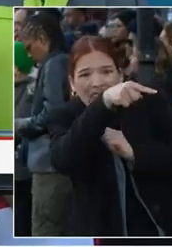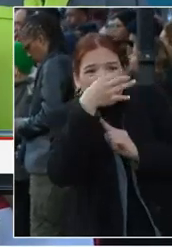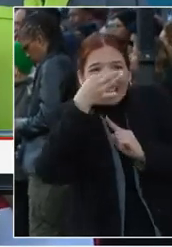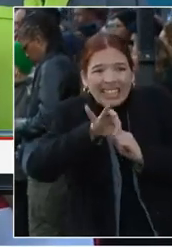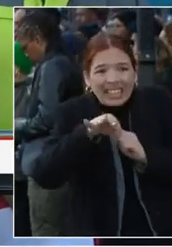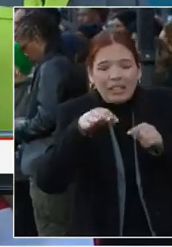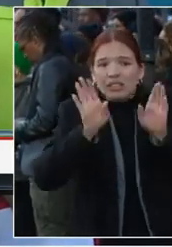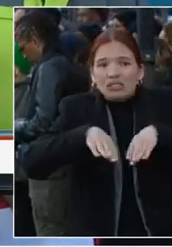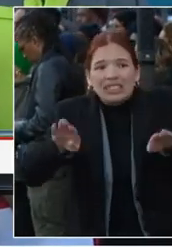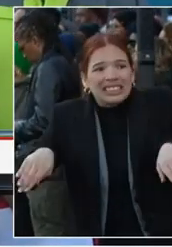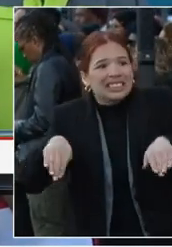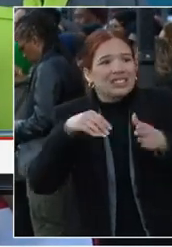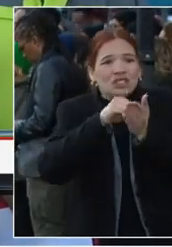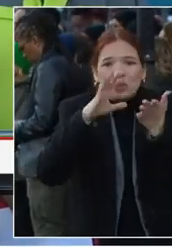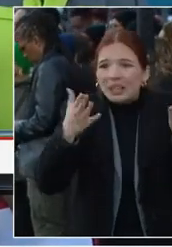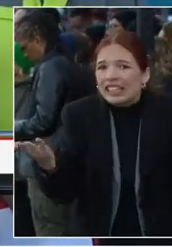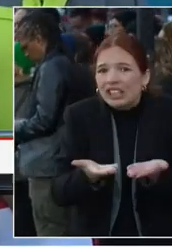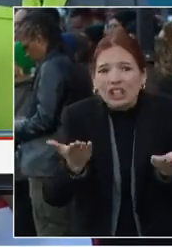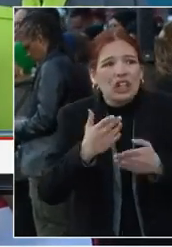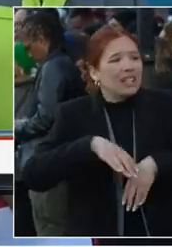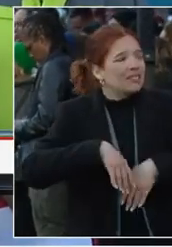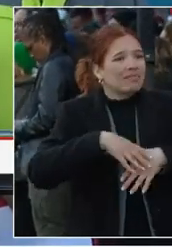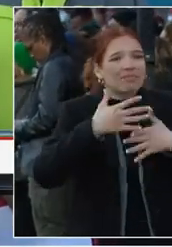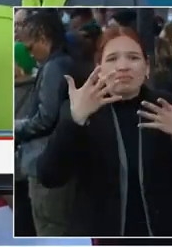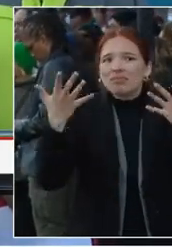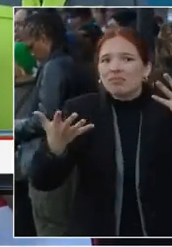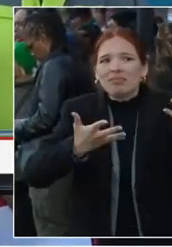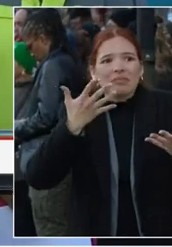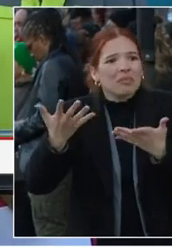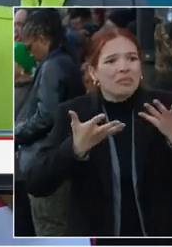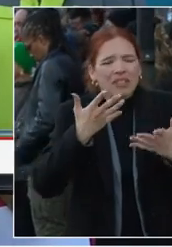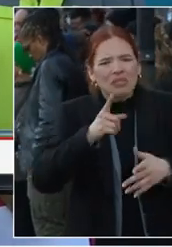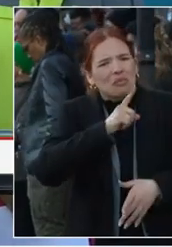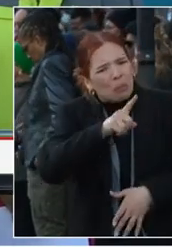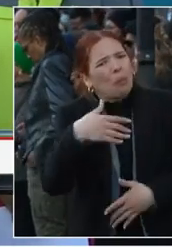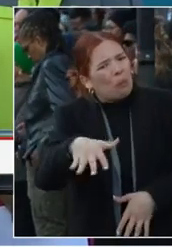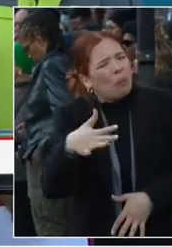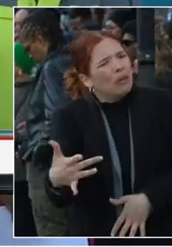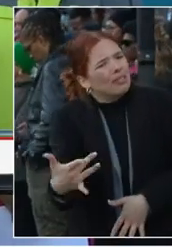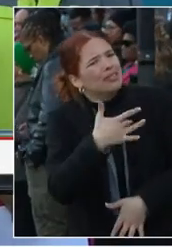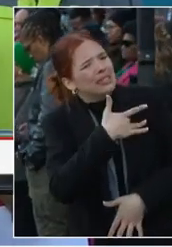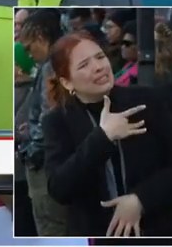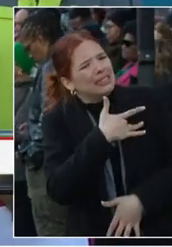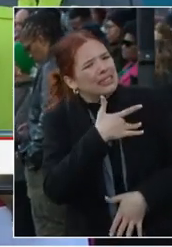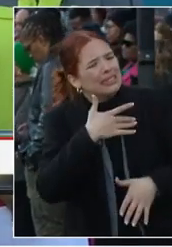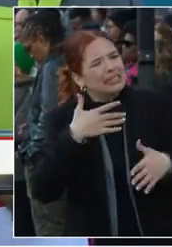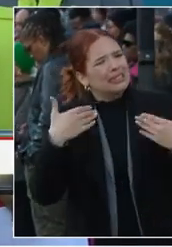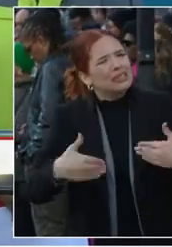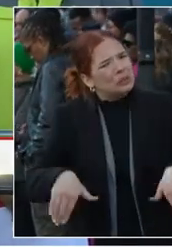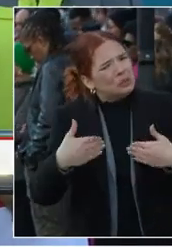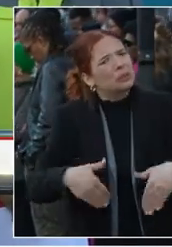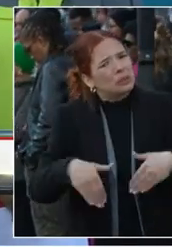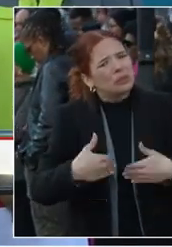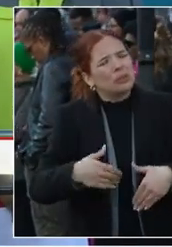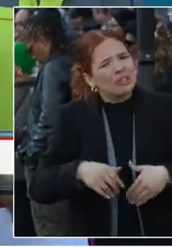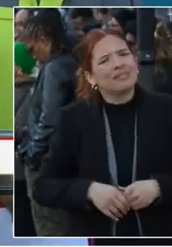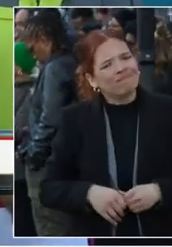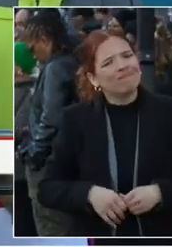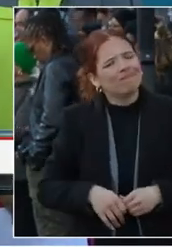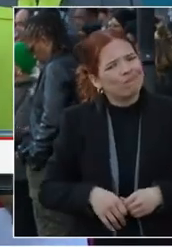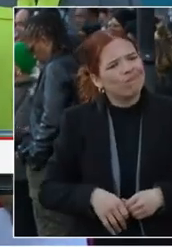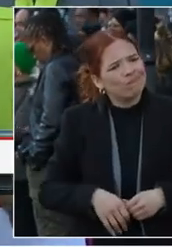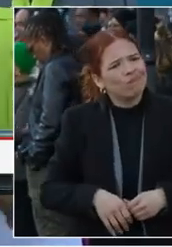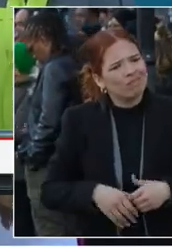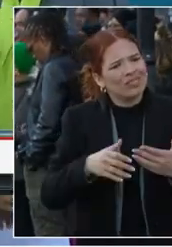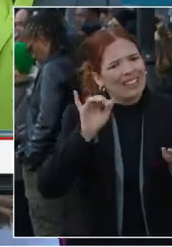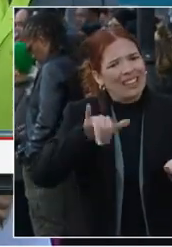when that happens. There's something different about it when it hits home. So I'm going to say what I said the other day. I've been getting texts from people all